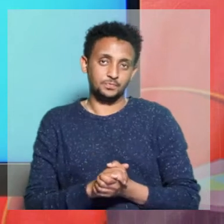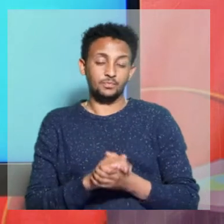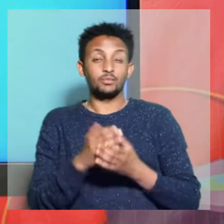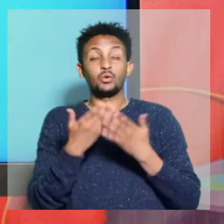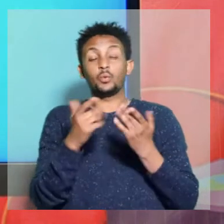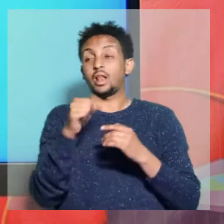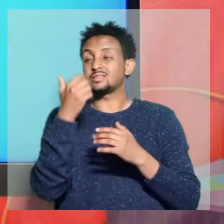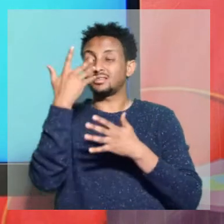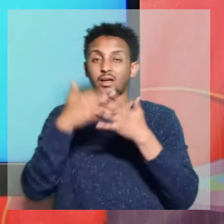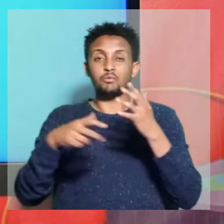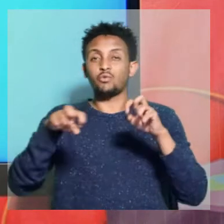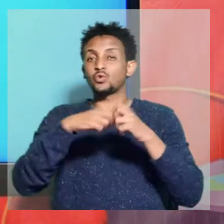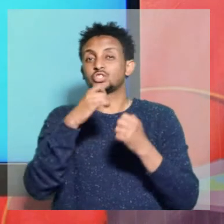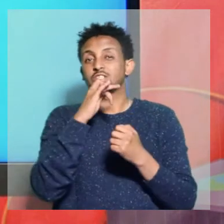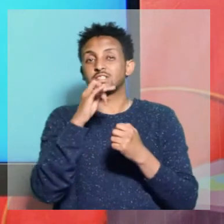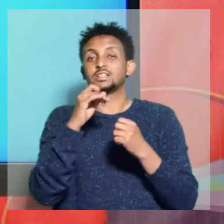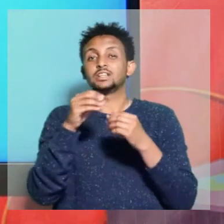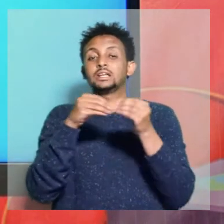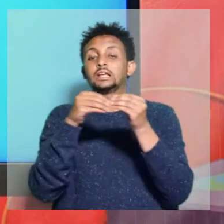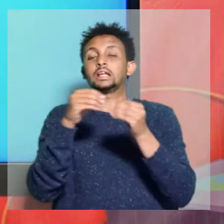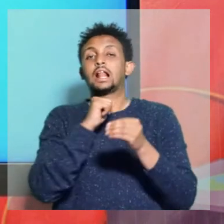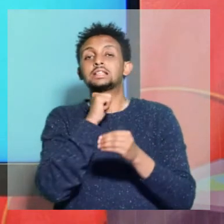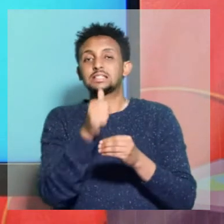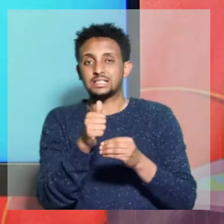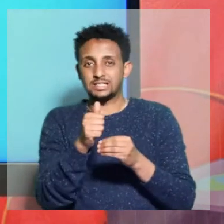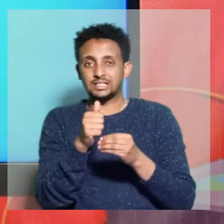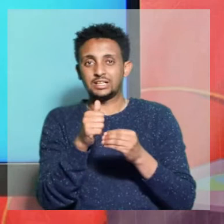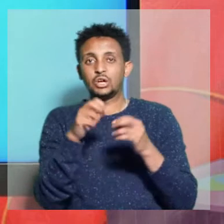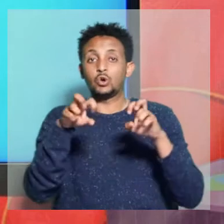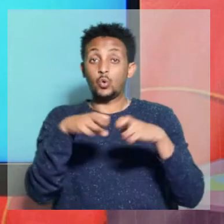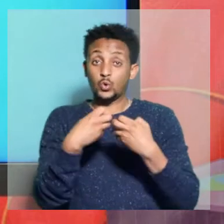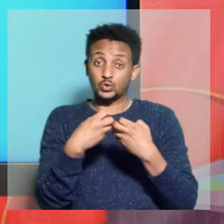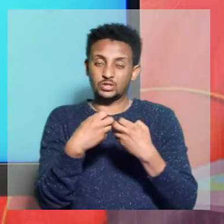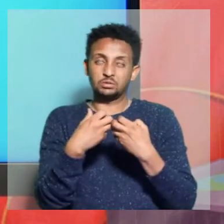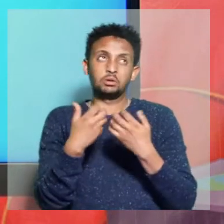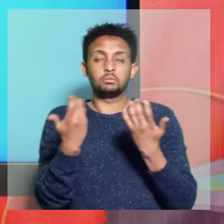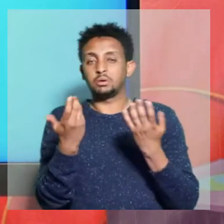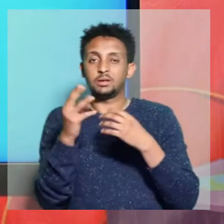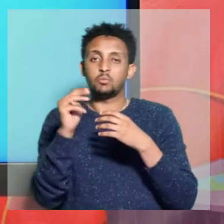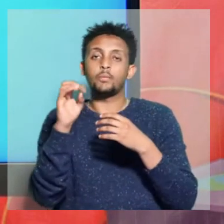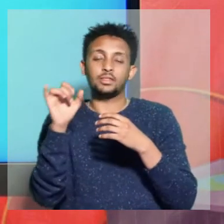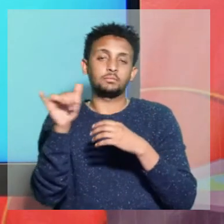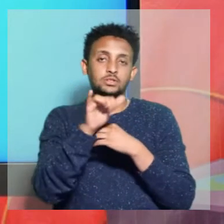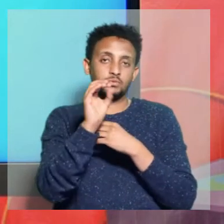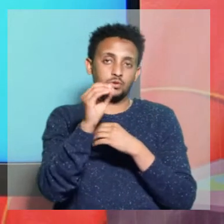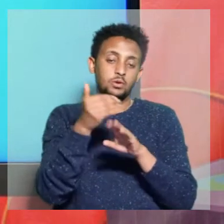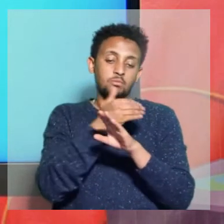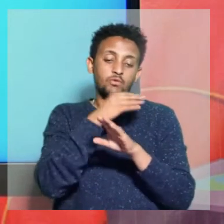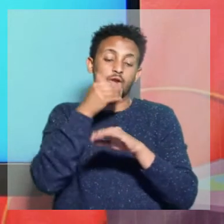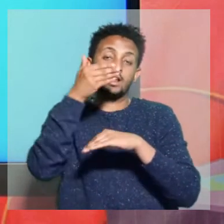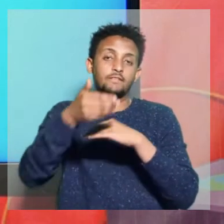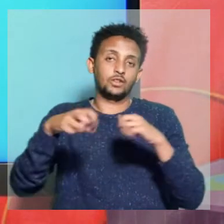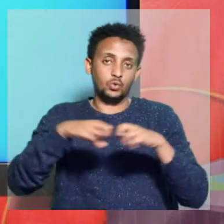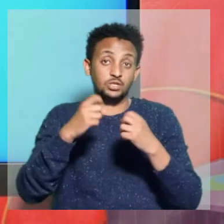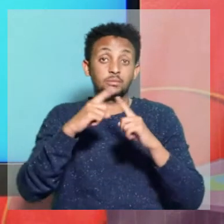And the other type of collision is inelastic collision. For inelastic collision, the momentum remains constant before and after